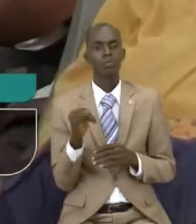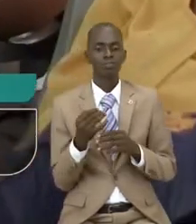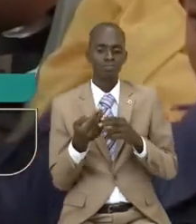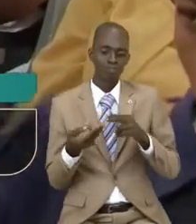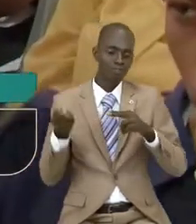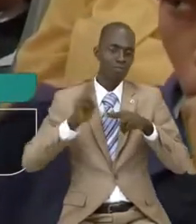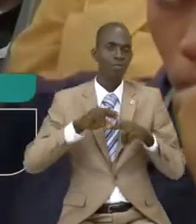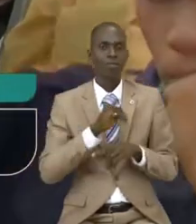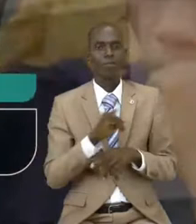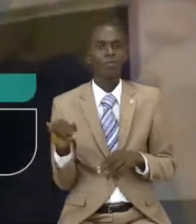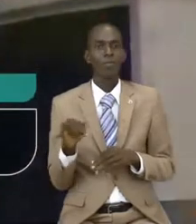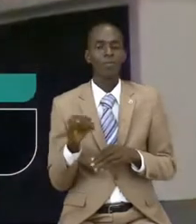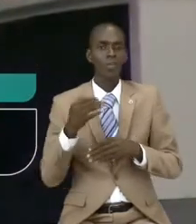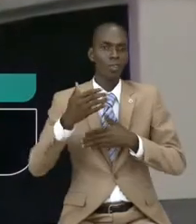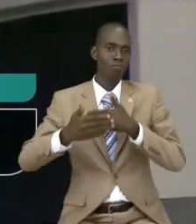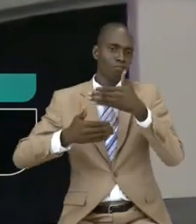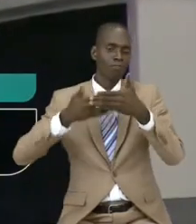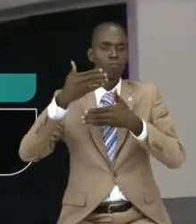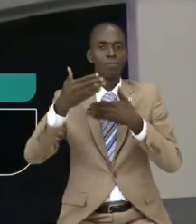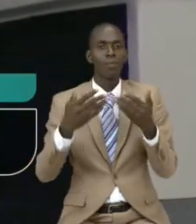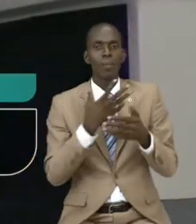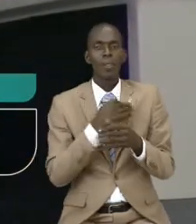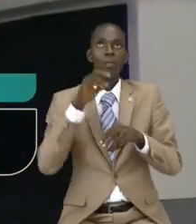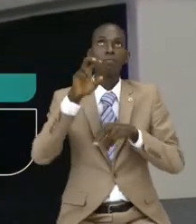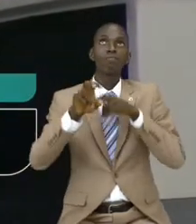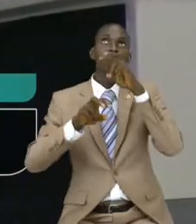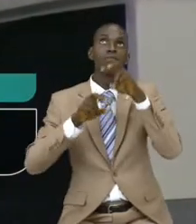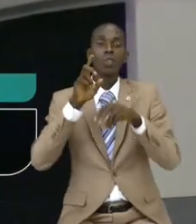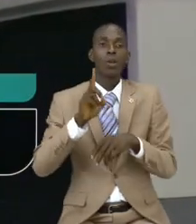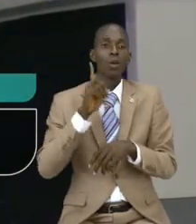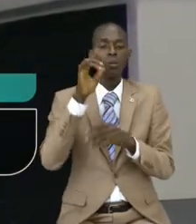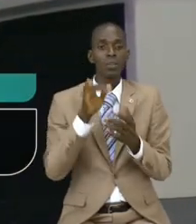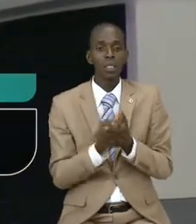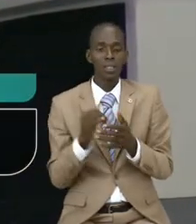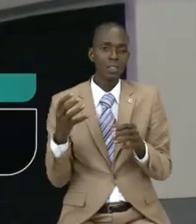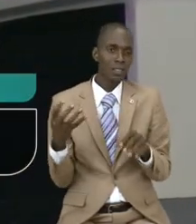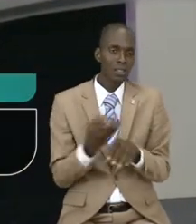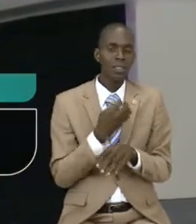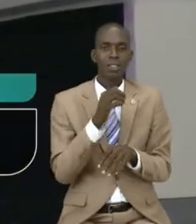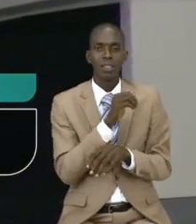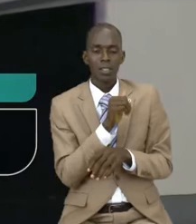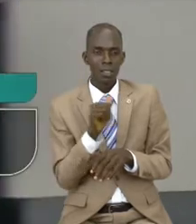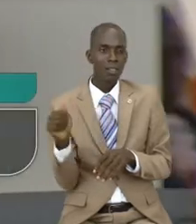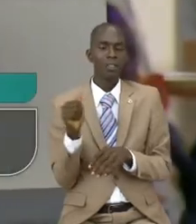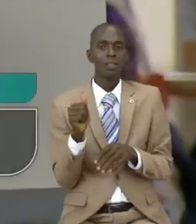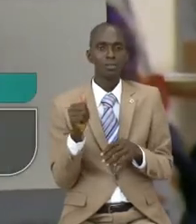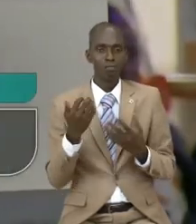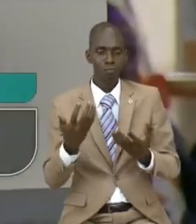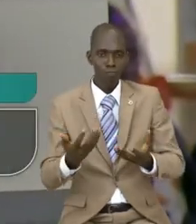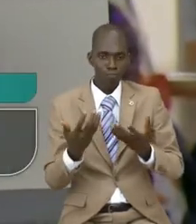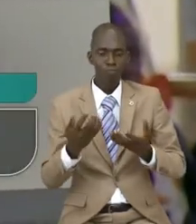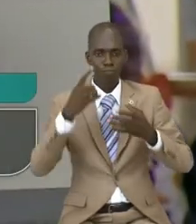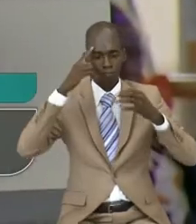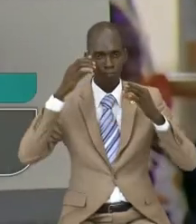increasing, and climbing up. And that takes a deliberate effort, that I'm going to